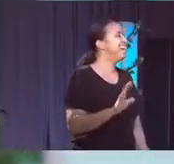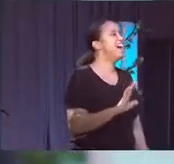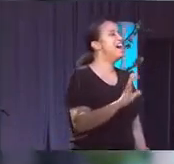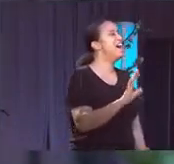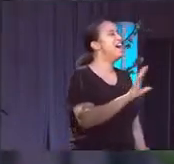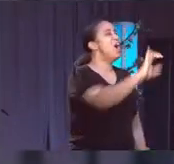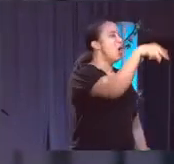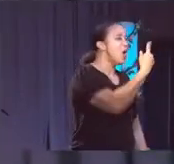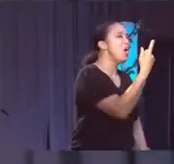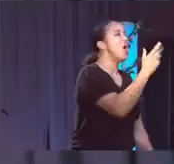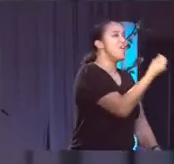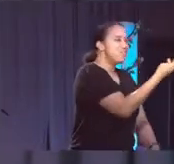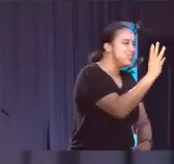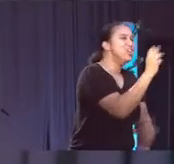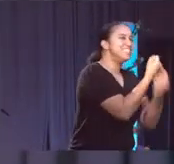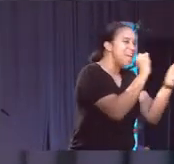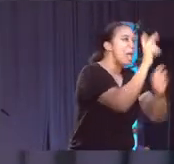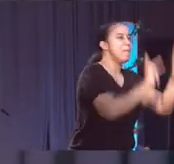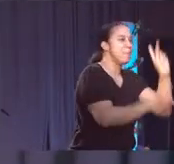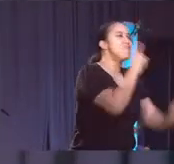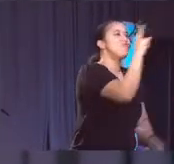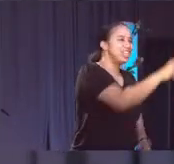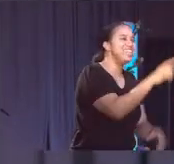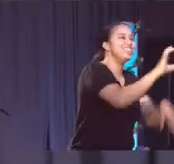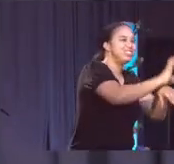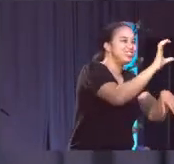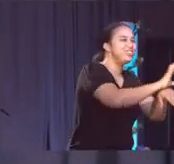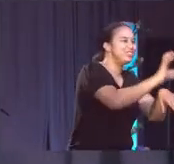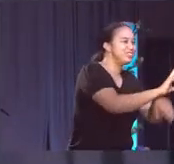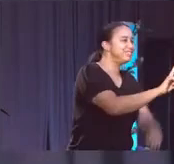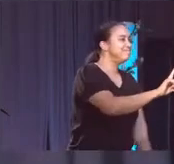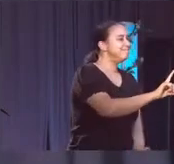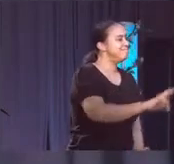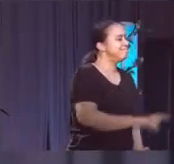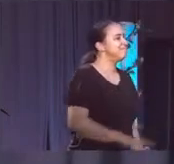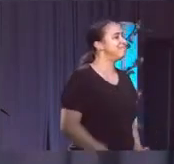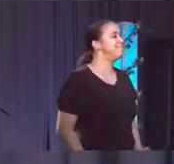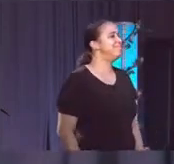There's only a few saved people really in church.